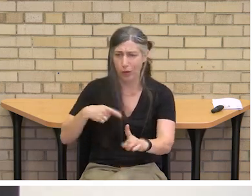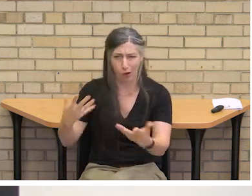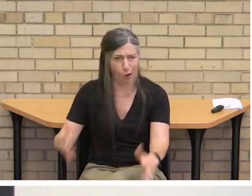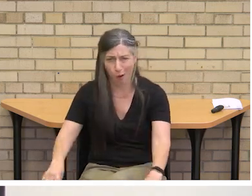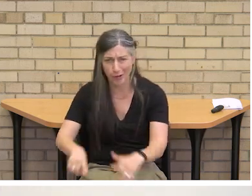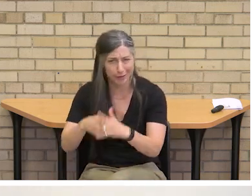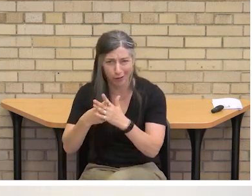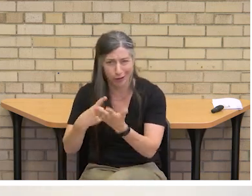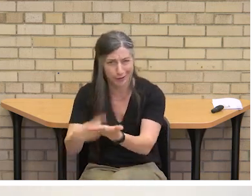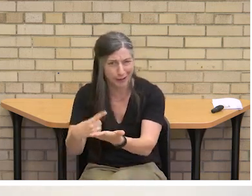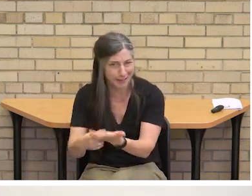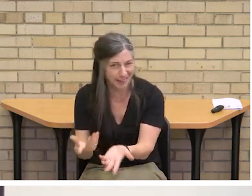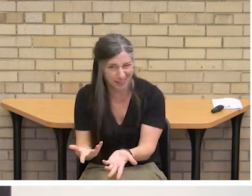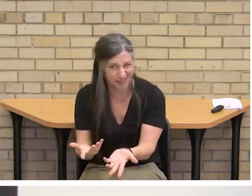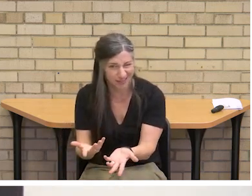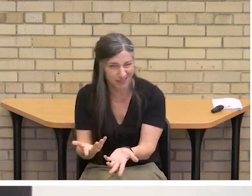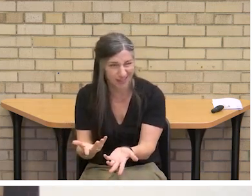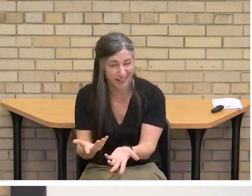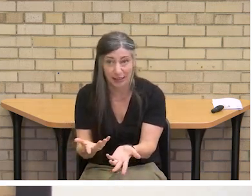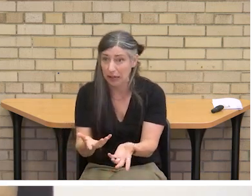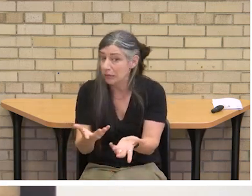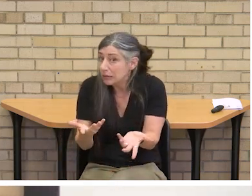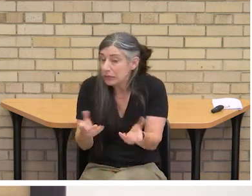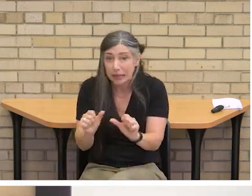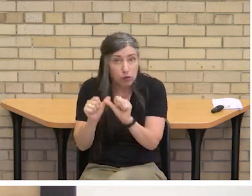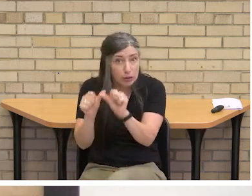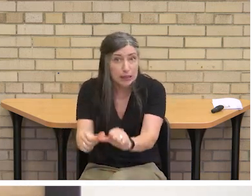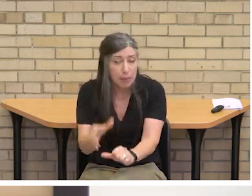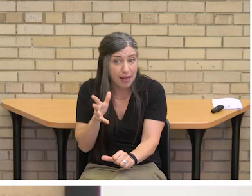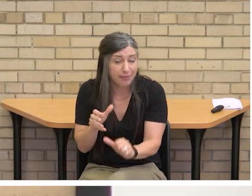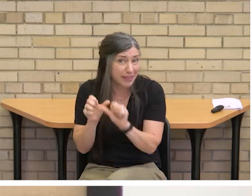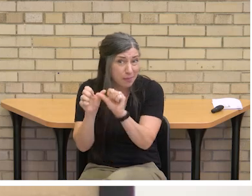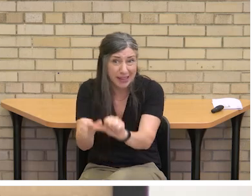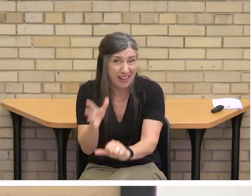structure, how much life was left in it,